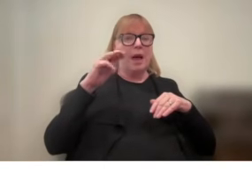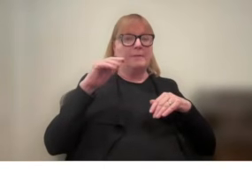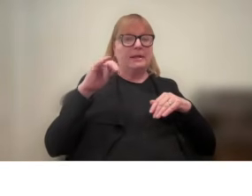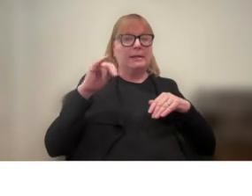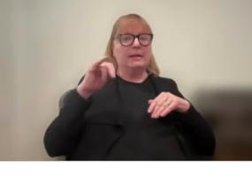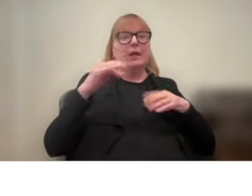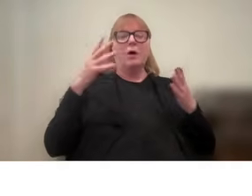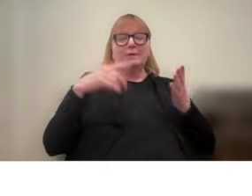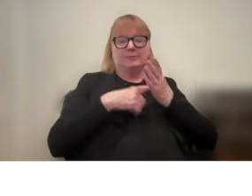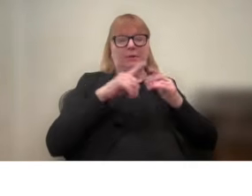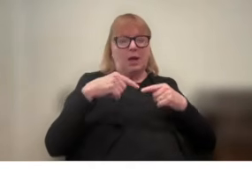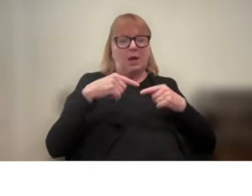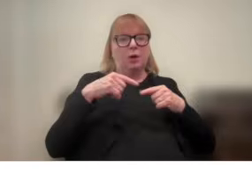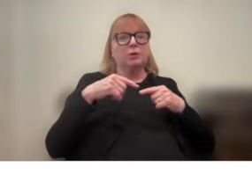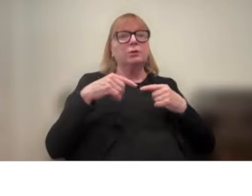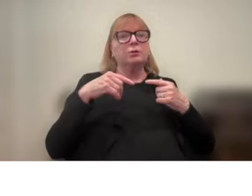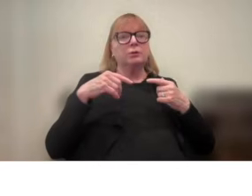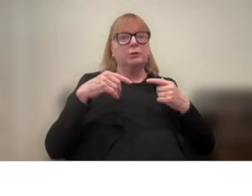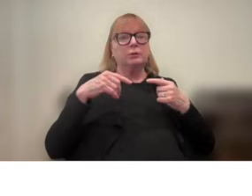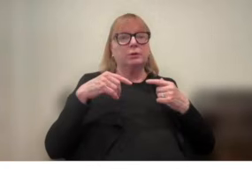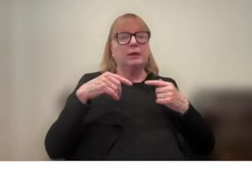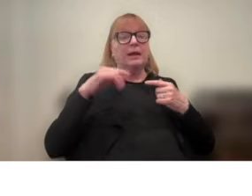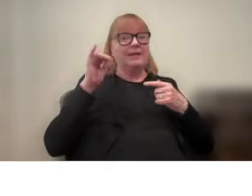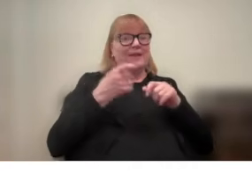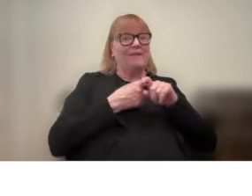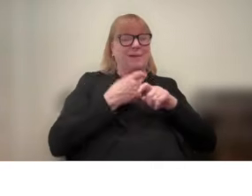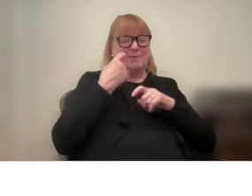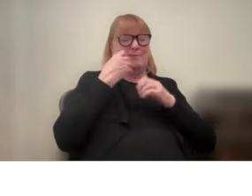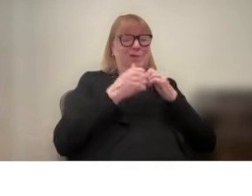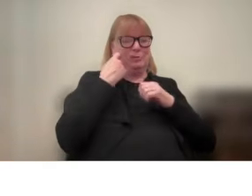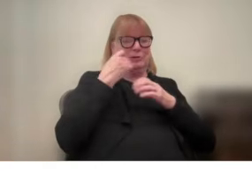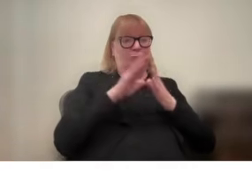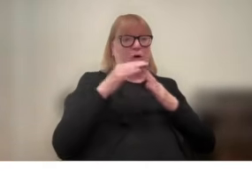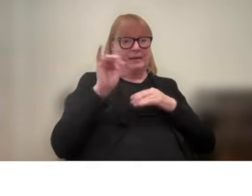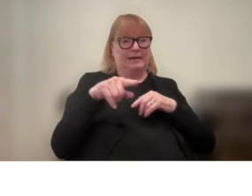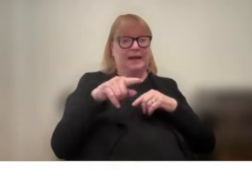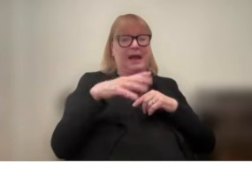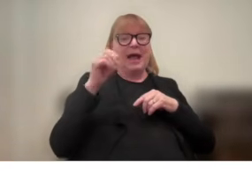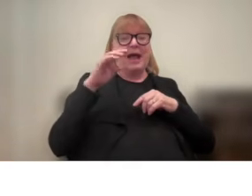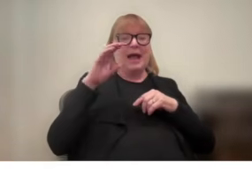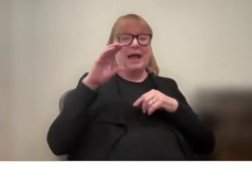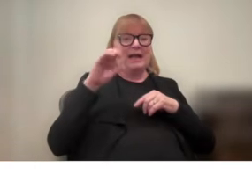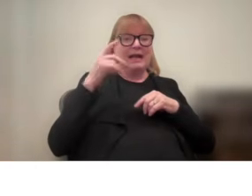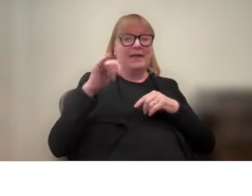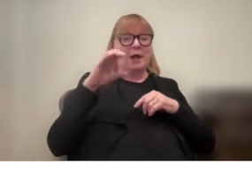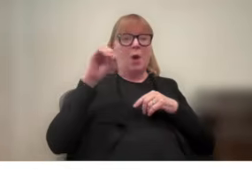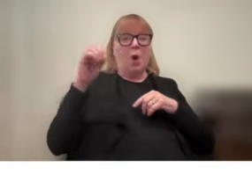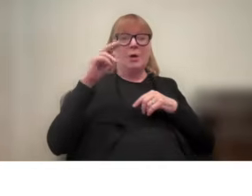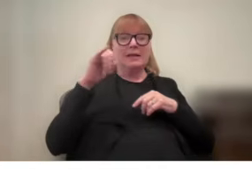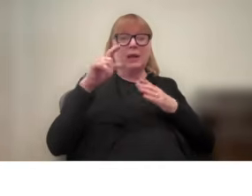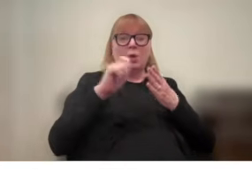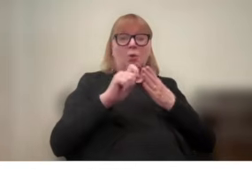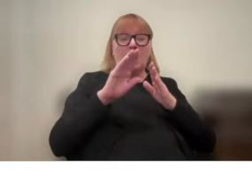Buolamwini, who we've already spoken about. Um, this is her most recent book. And then Kathy O'Neill also wrote a book